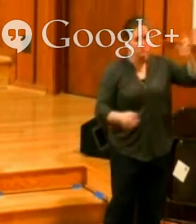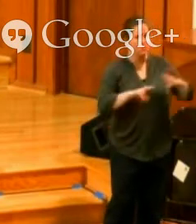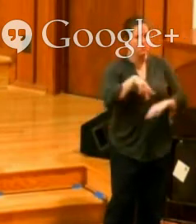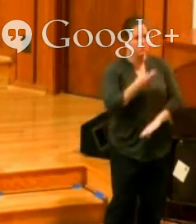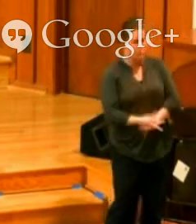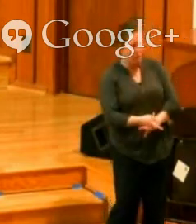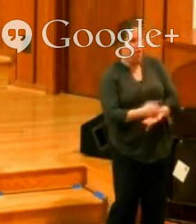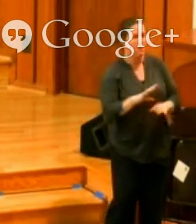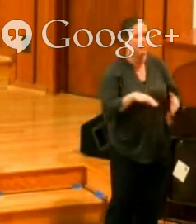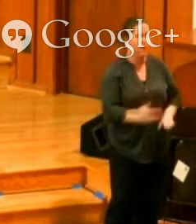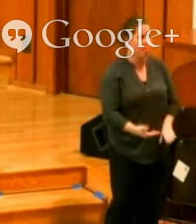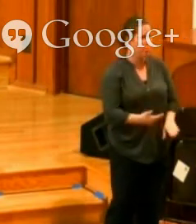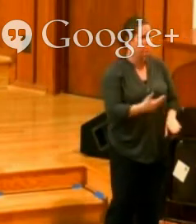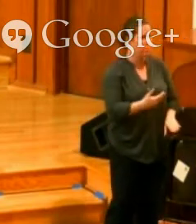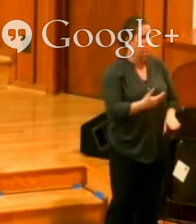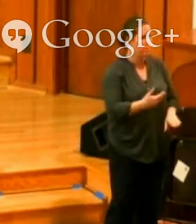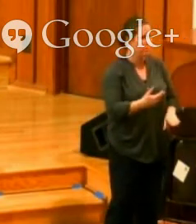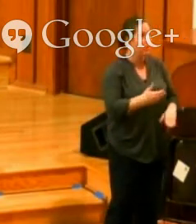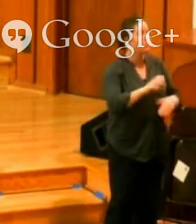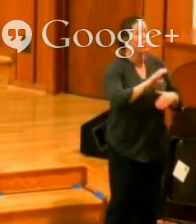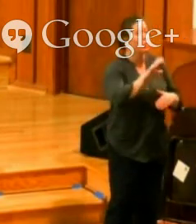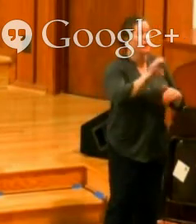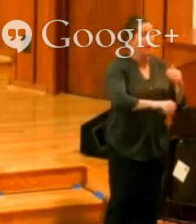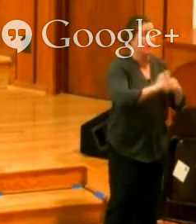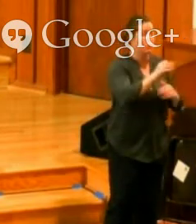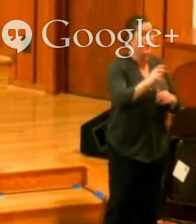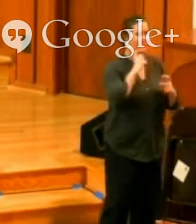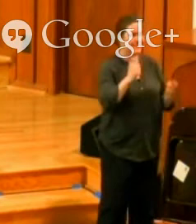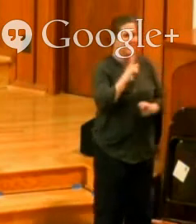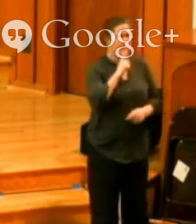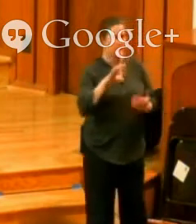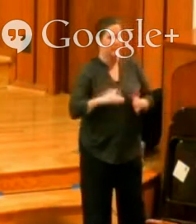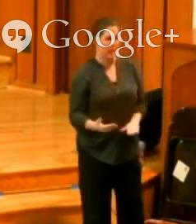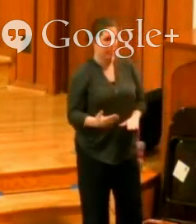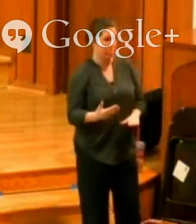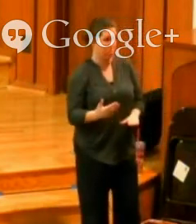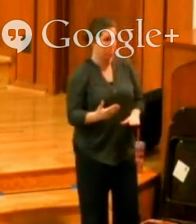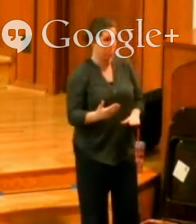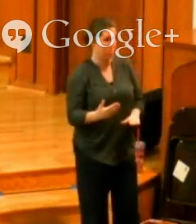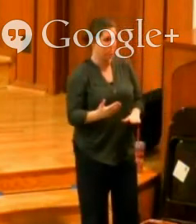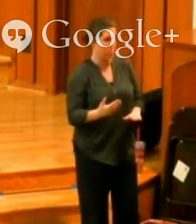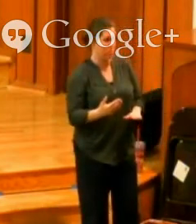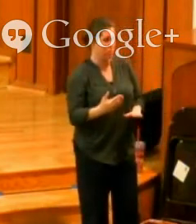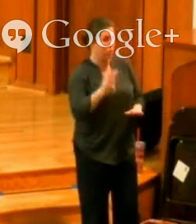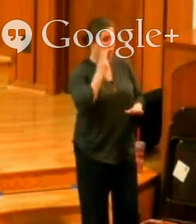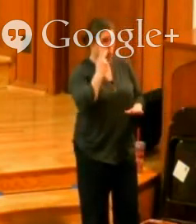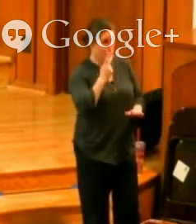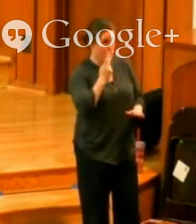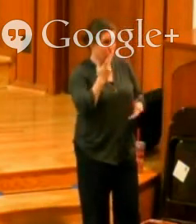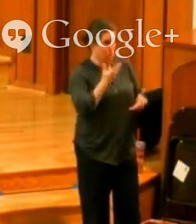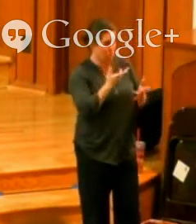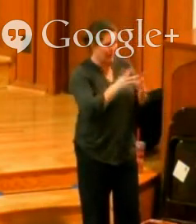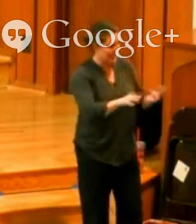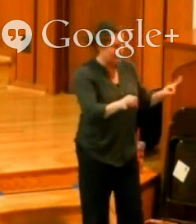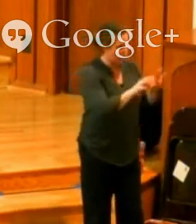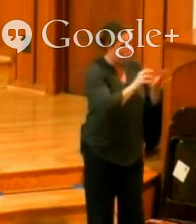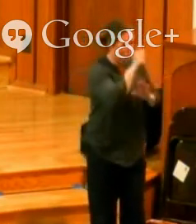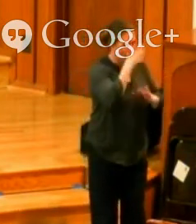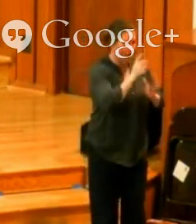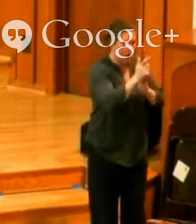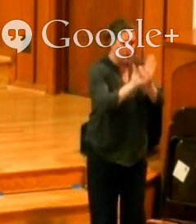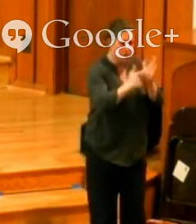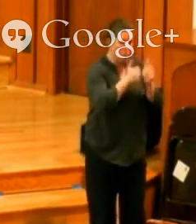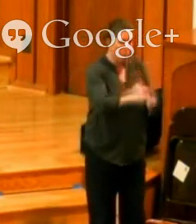the consequence of sin is death. Do we see why it's important that we keep God's law? Do we see why